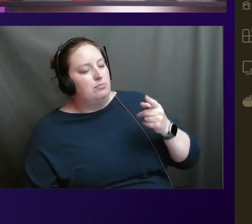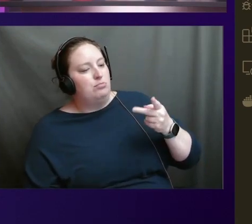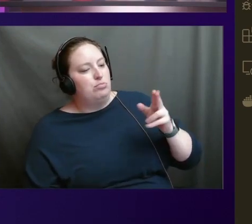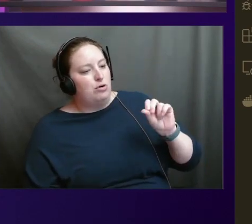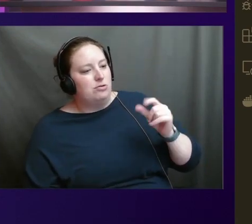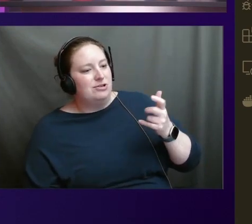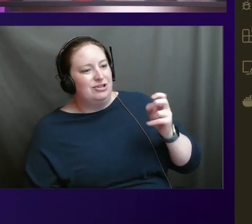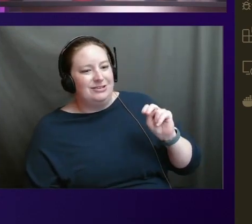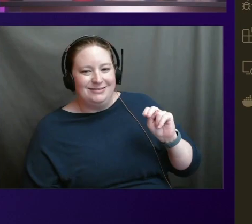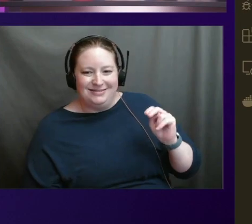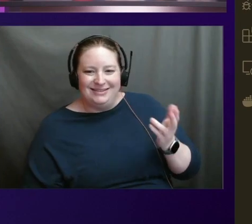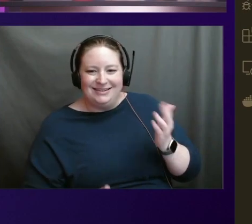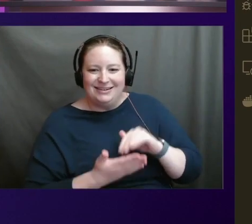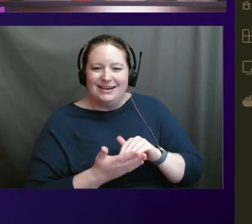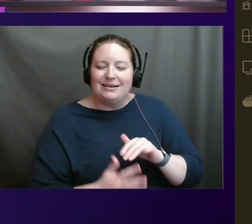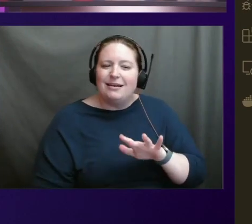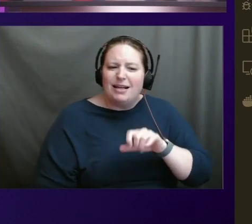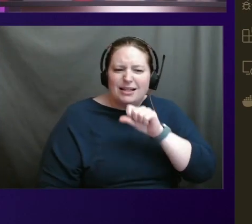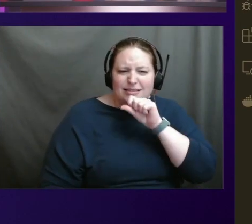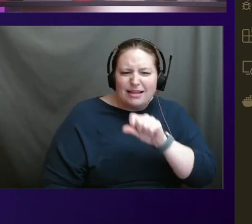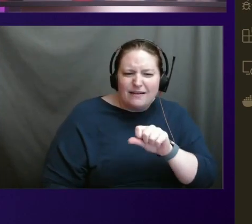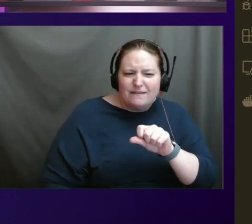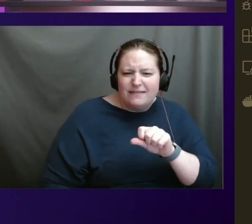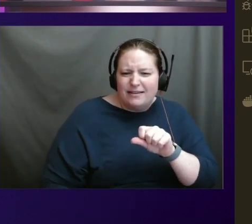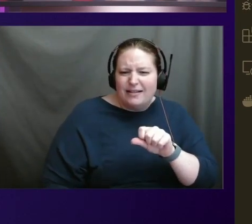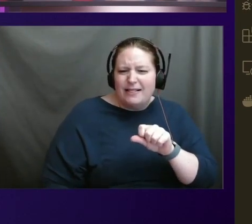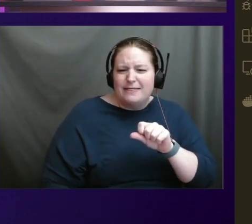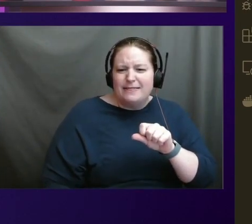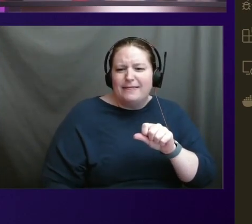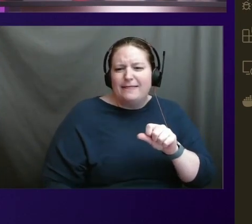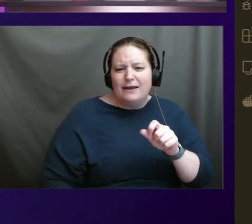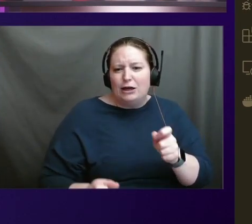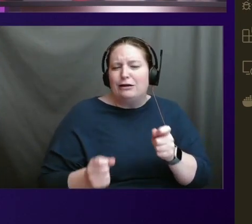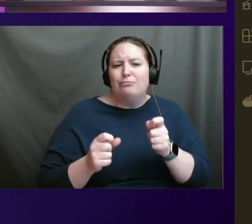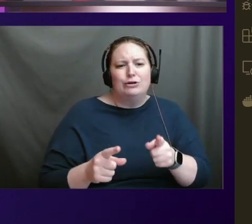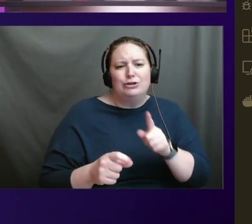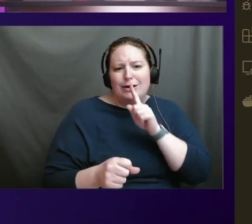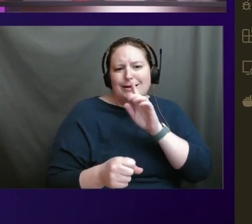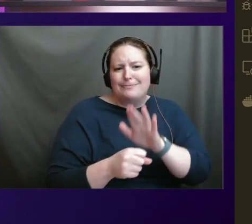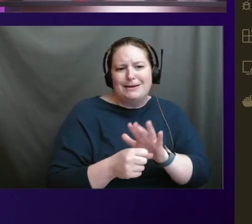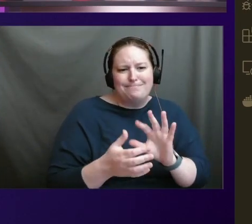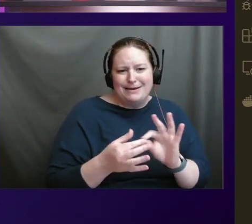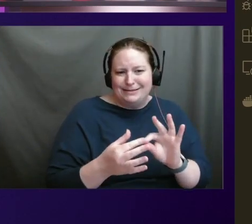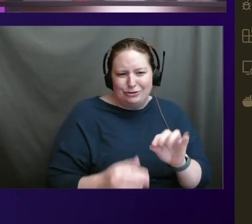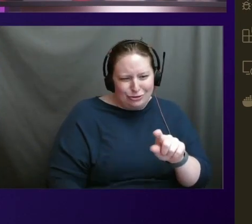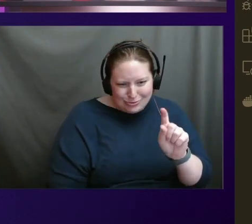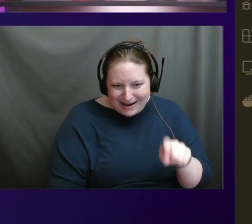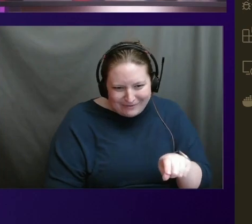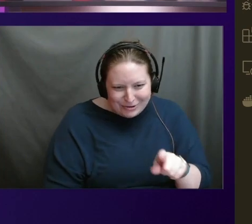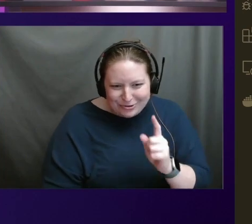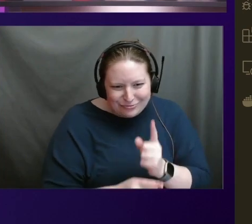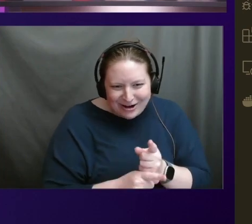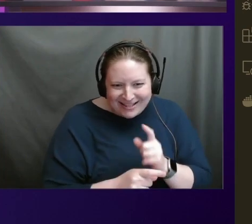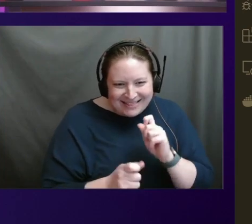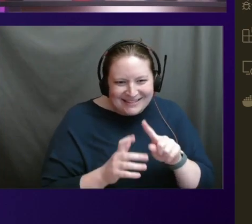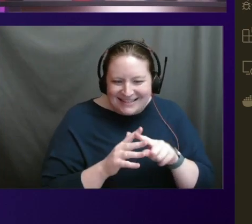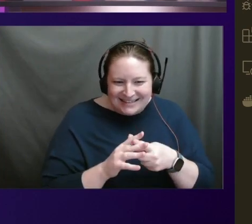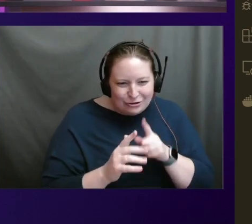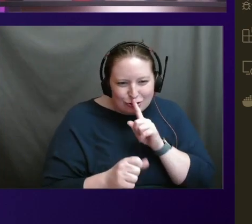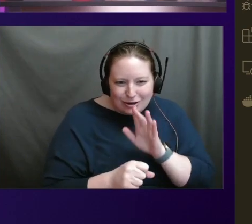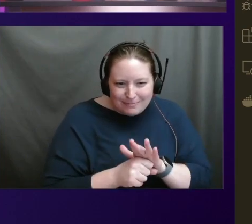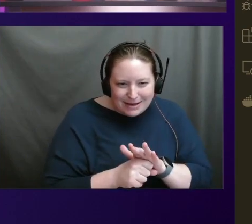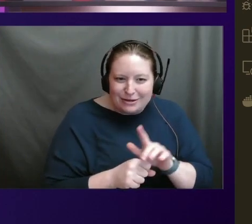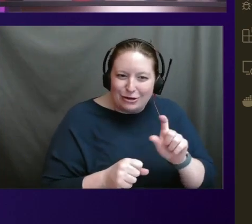I love the compulsory commit message, by the way. I just like, you have to, right? Yes. If it's the initial commit, you have to call it